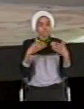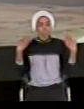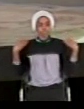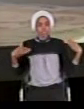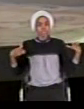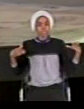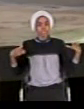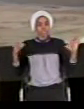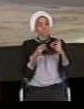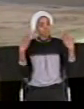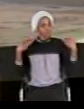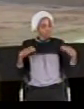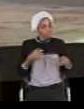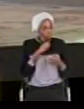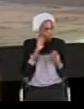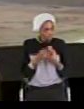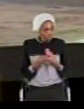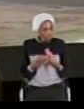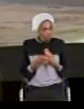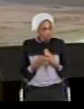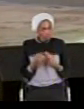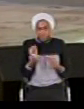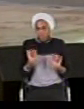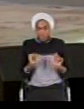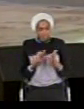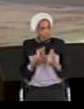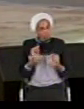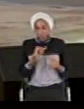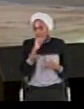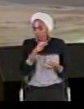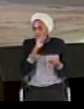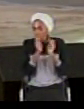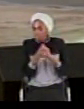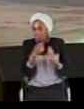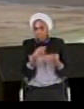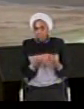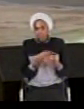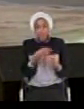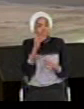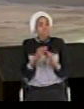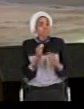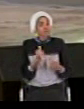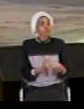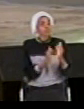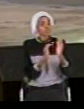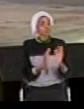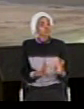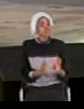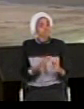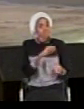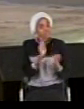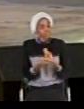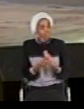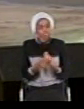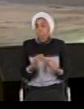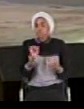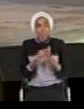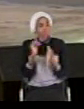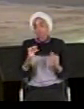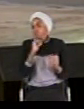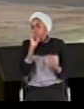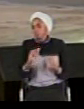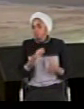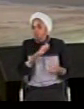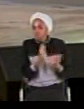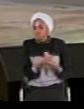angels change, that will not change the gospel. If the apostles change, that will not change the gospel.